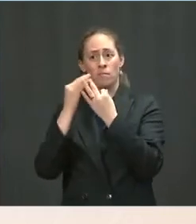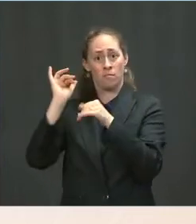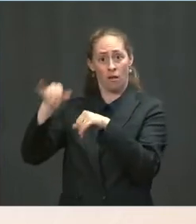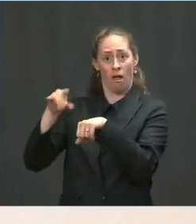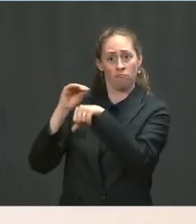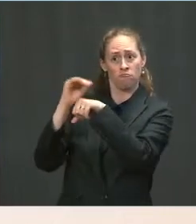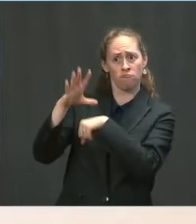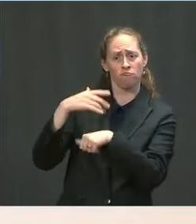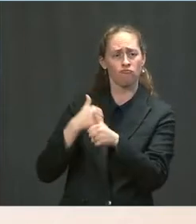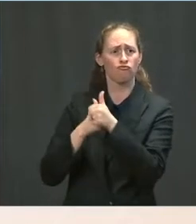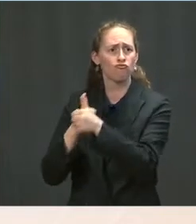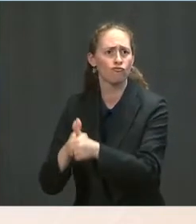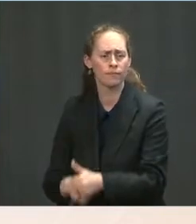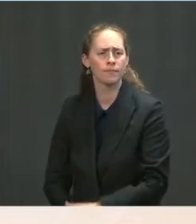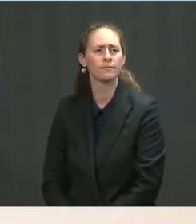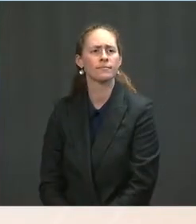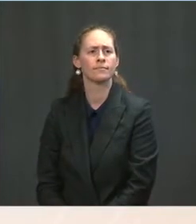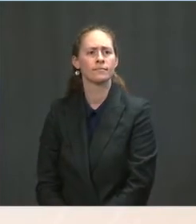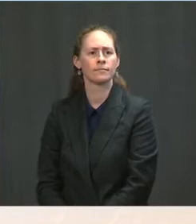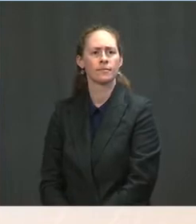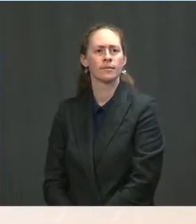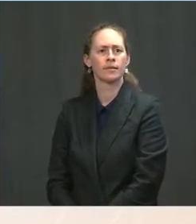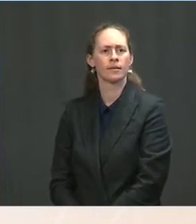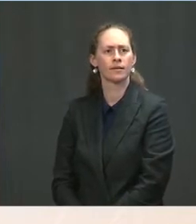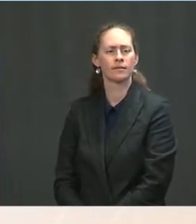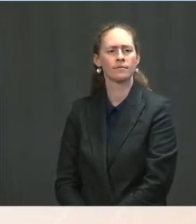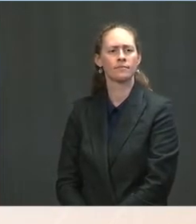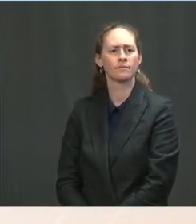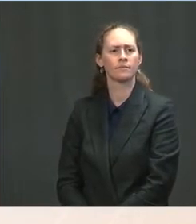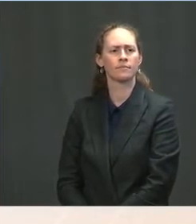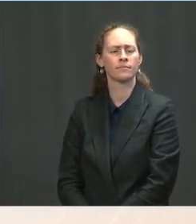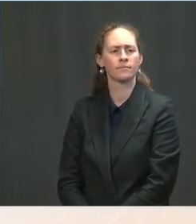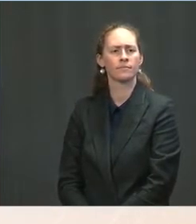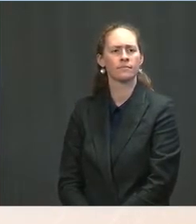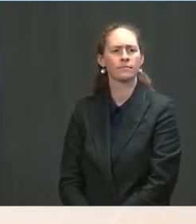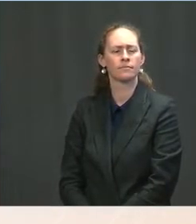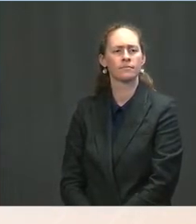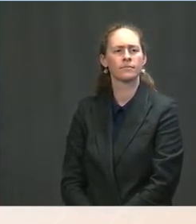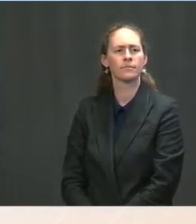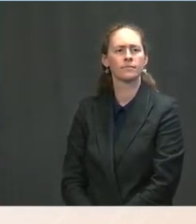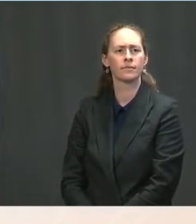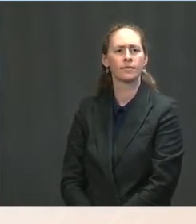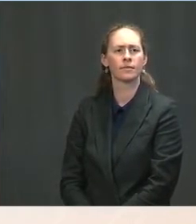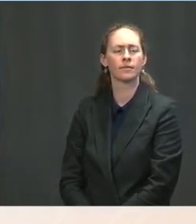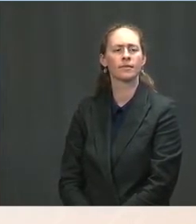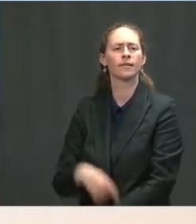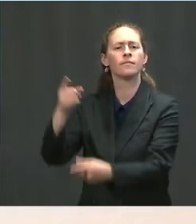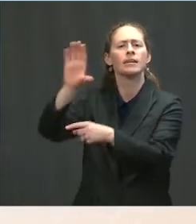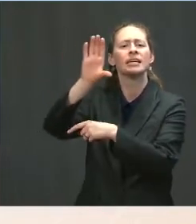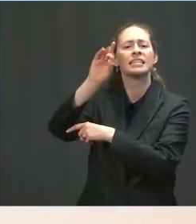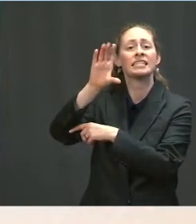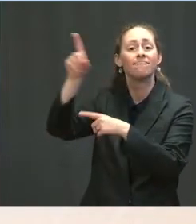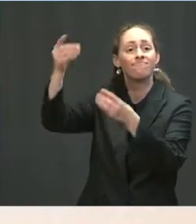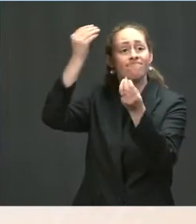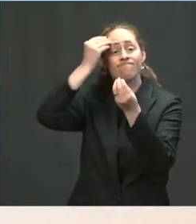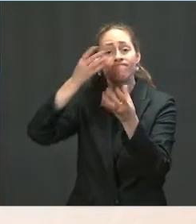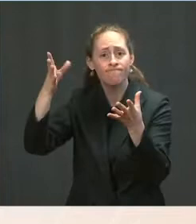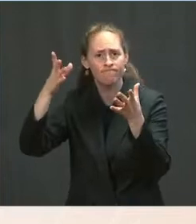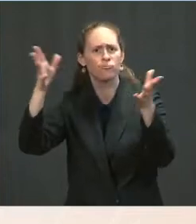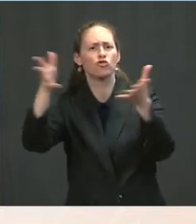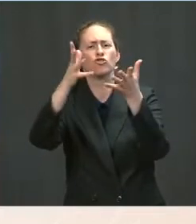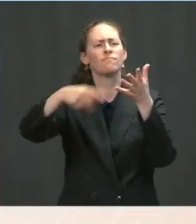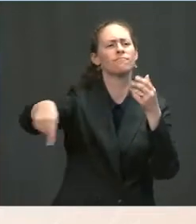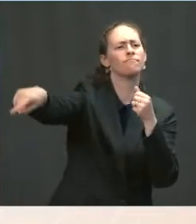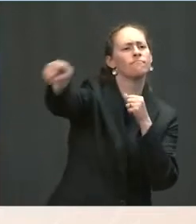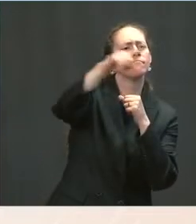the preliminary stuff we've seen from the CDC says this new guidance for vaccinated people to mask up is based on data from people who got sick